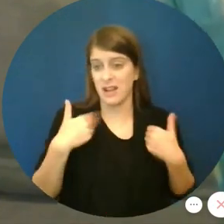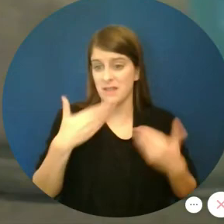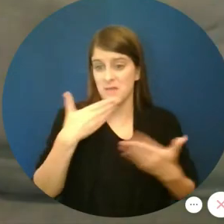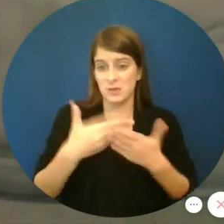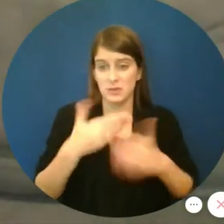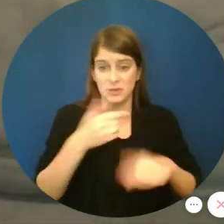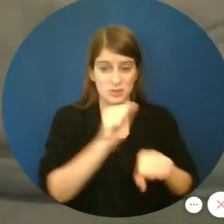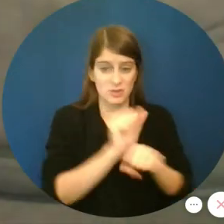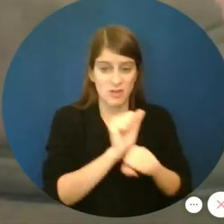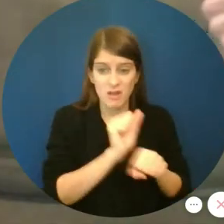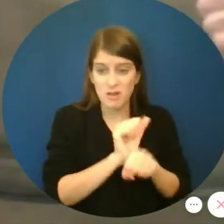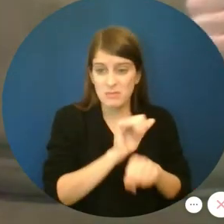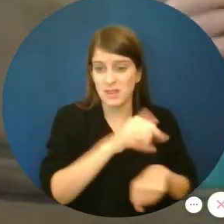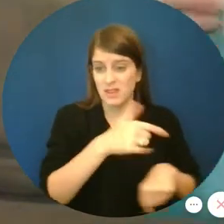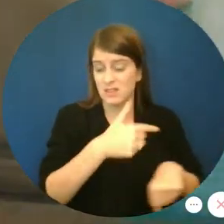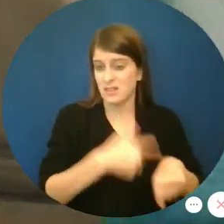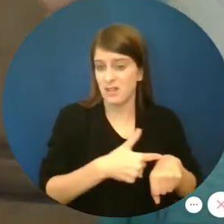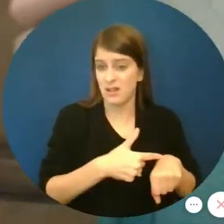egg.